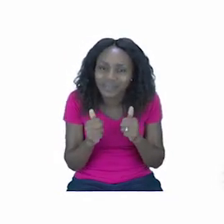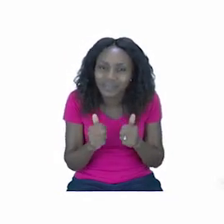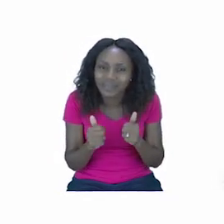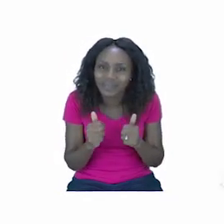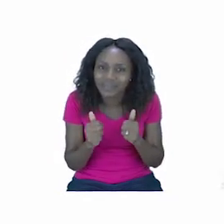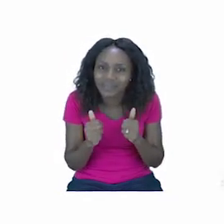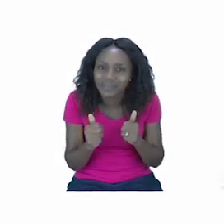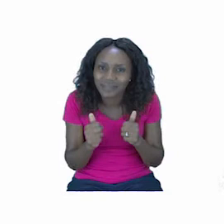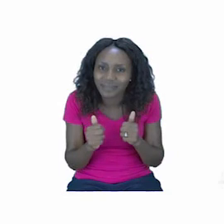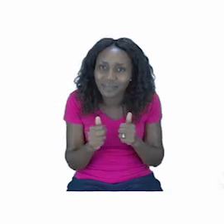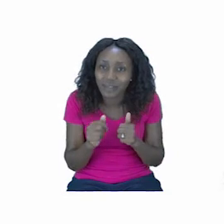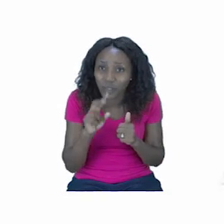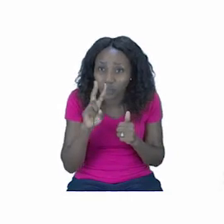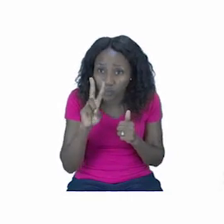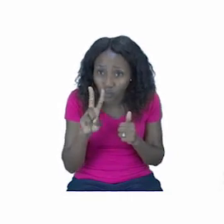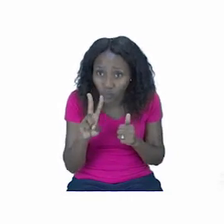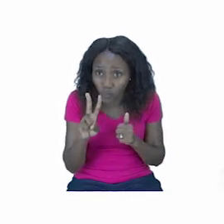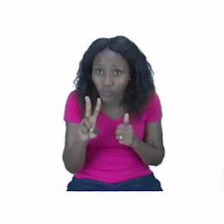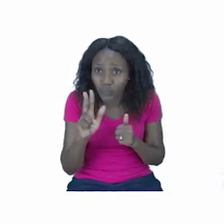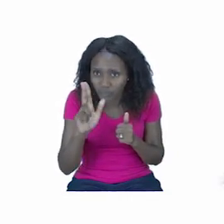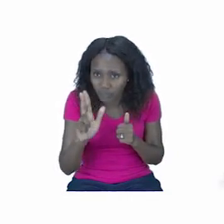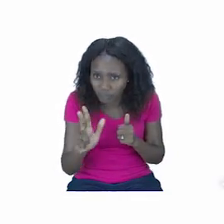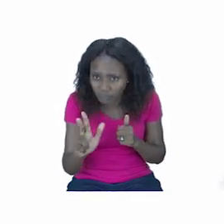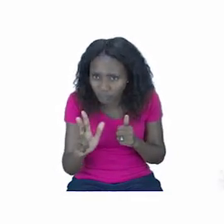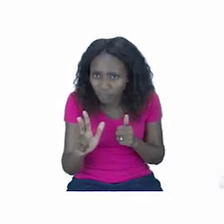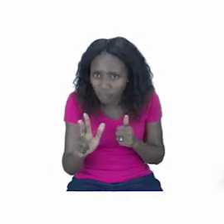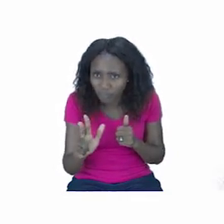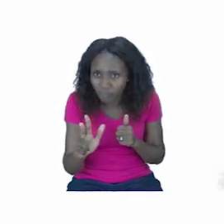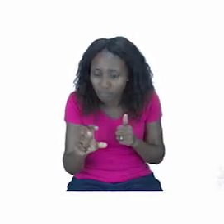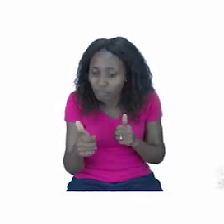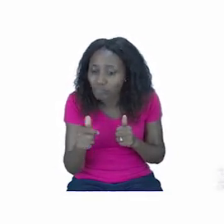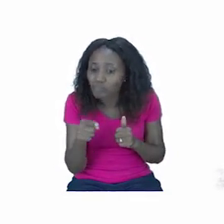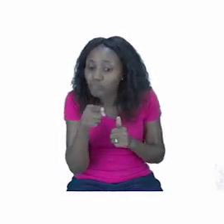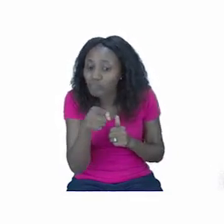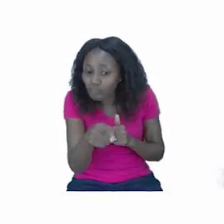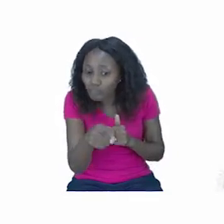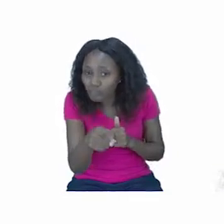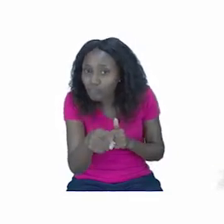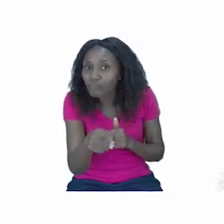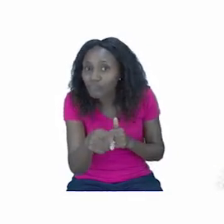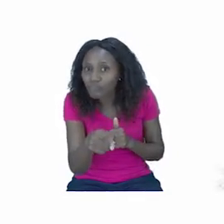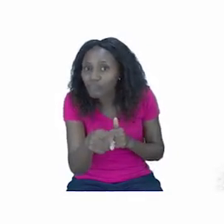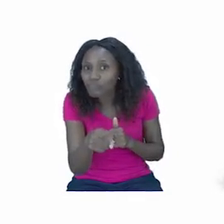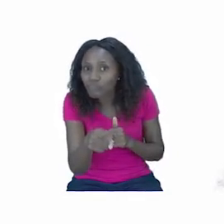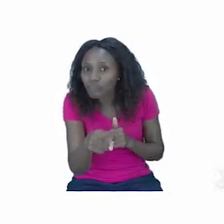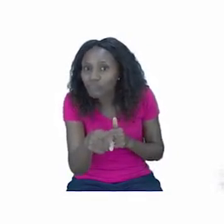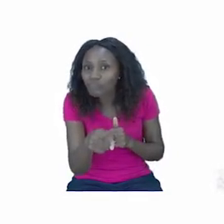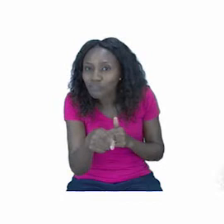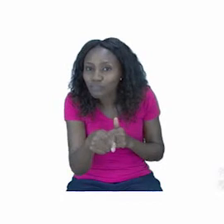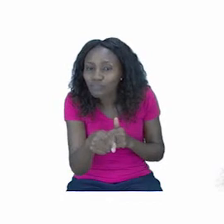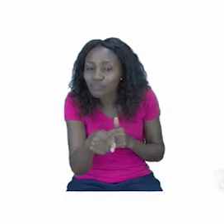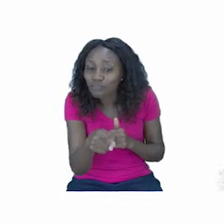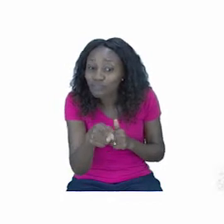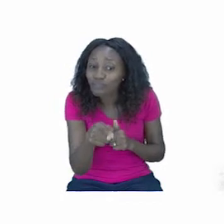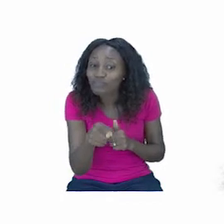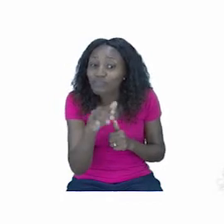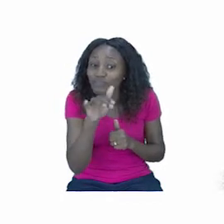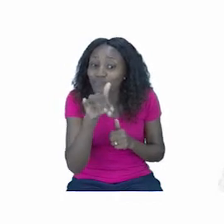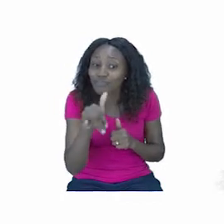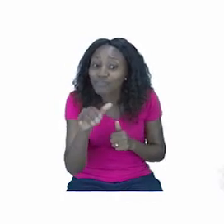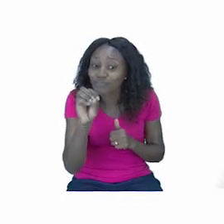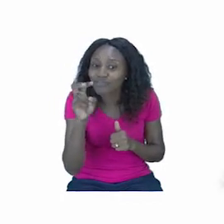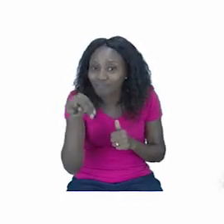just two people and one is pointing to the other, we say you.